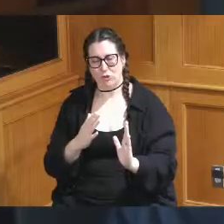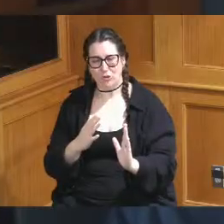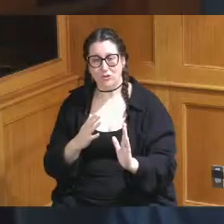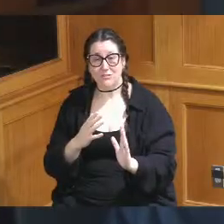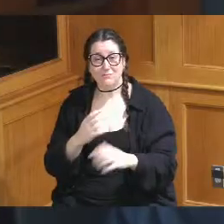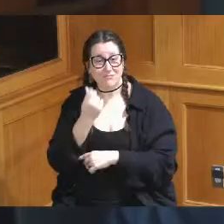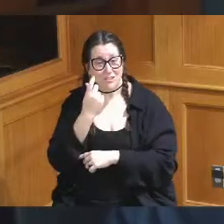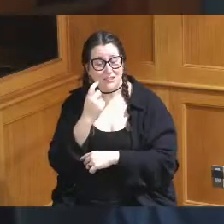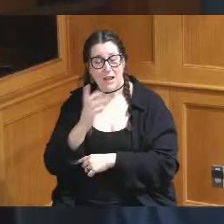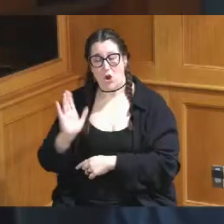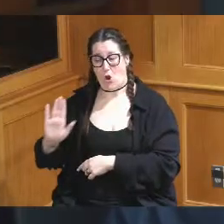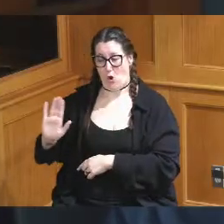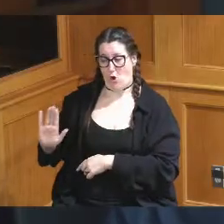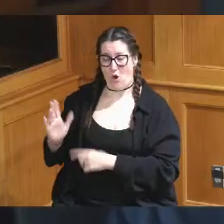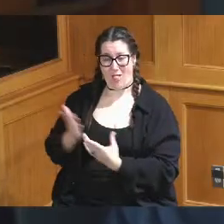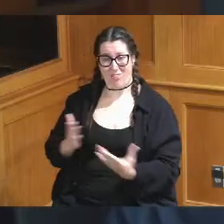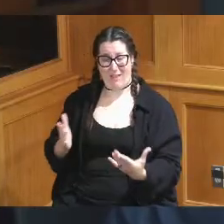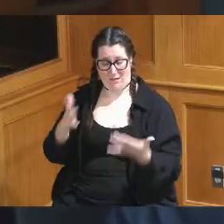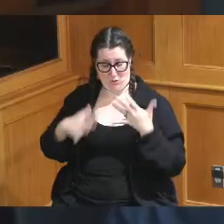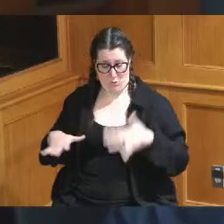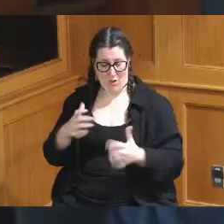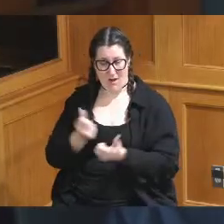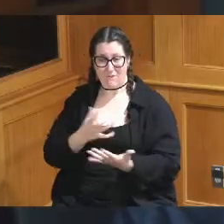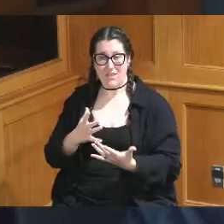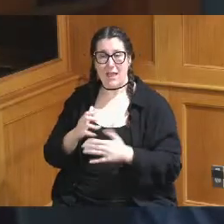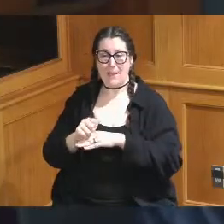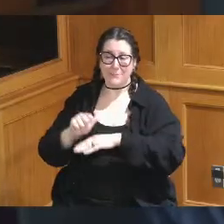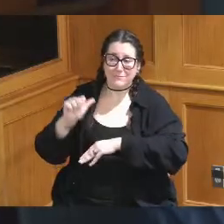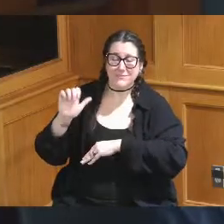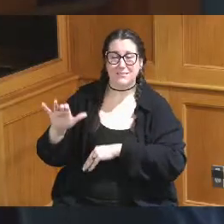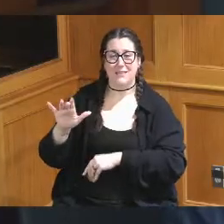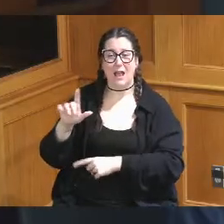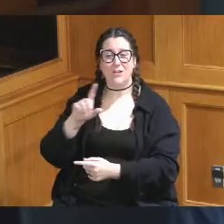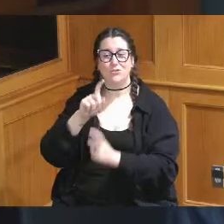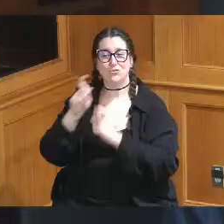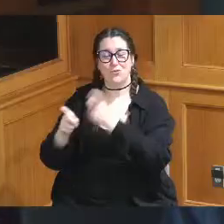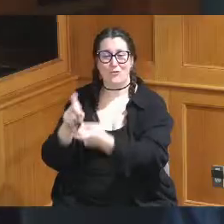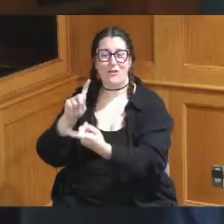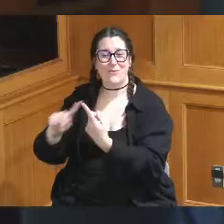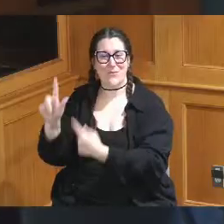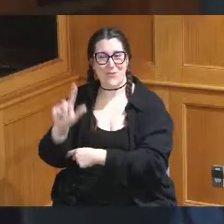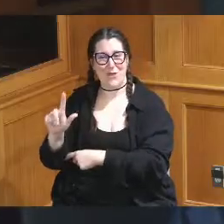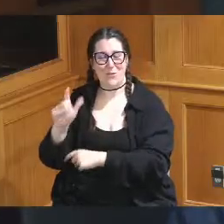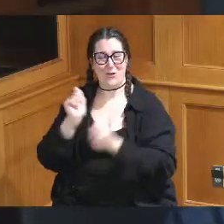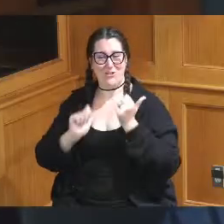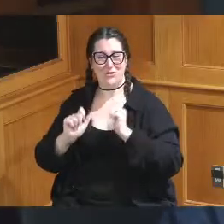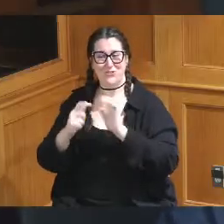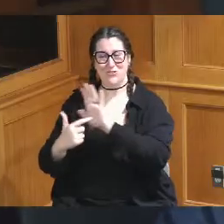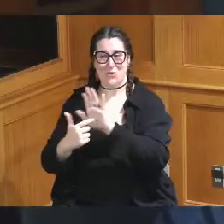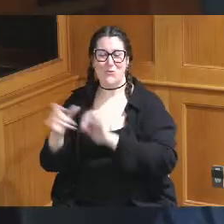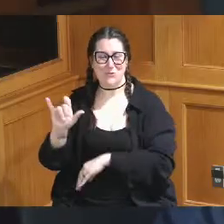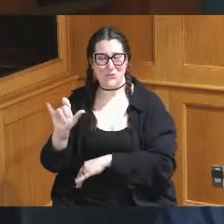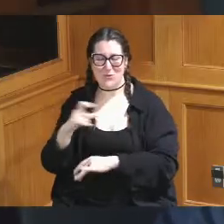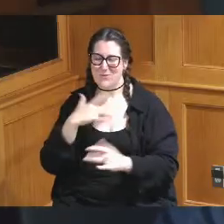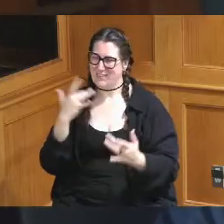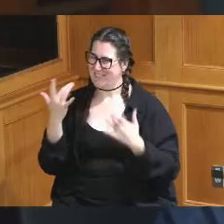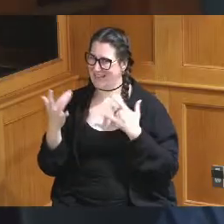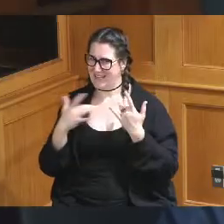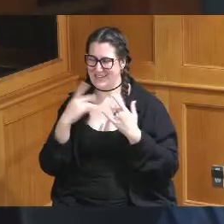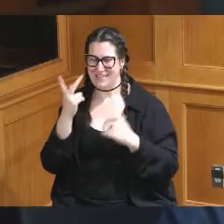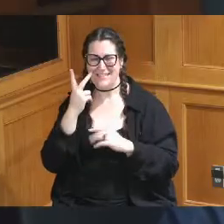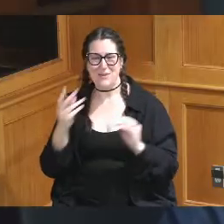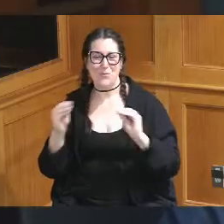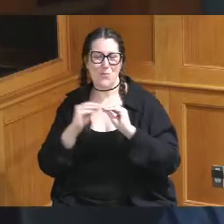her items and some of her wares to also be donated to our library. So very excited.